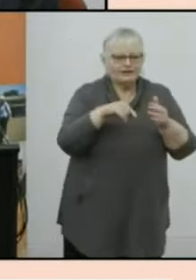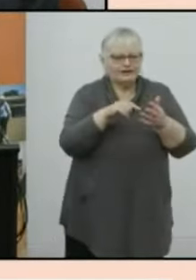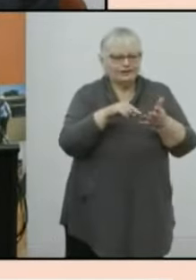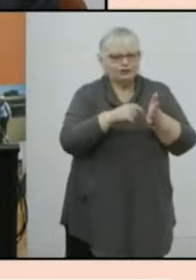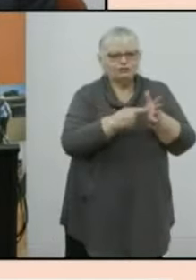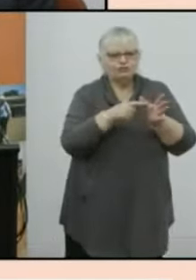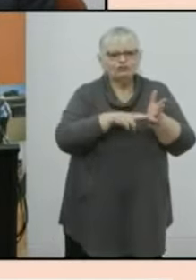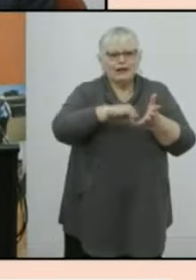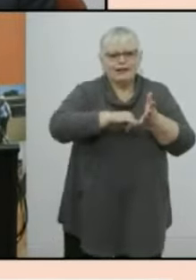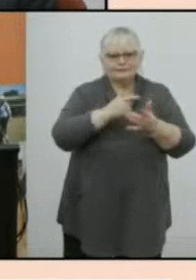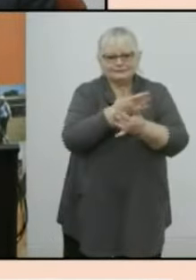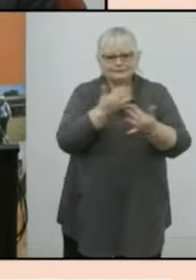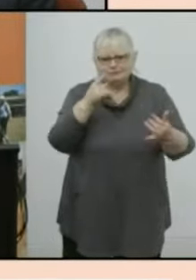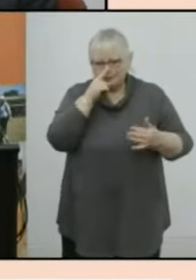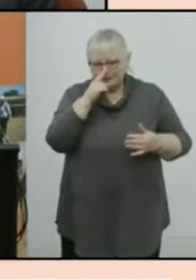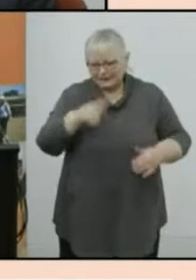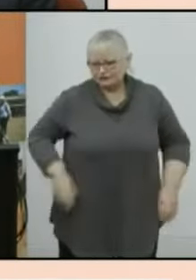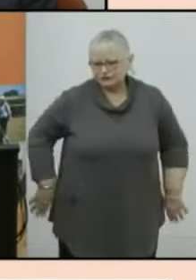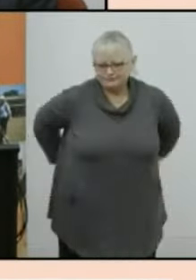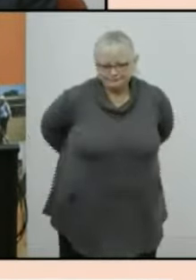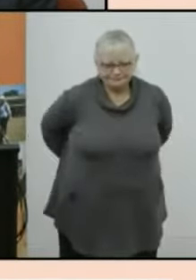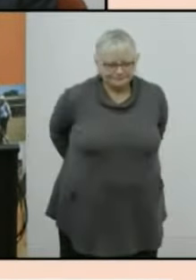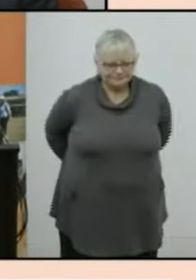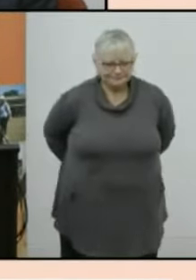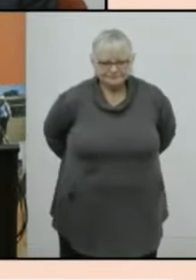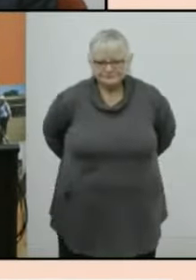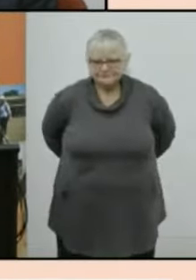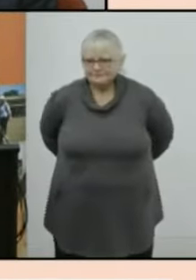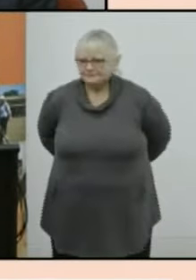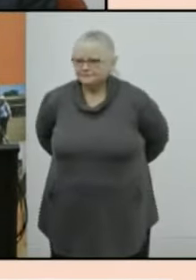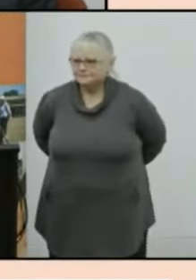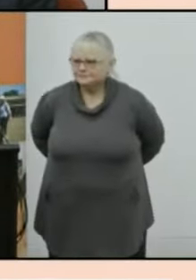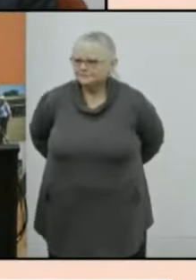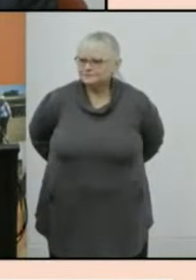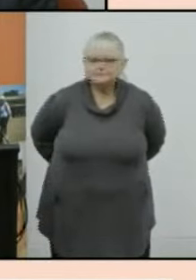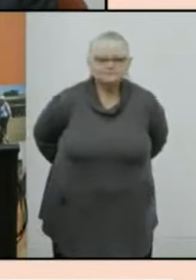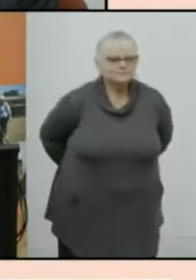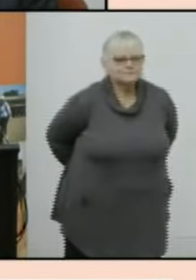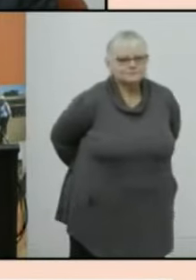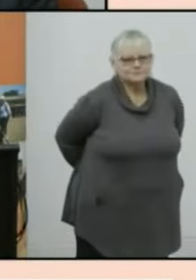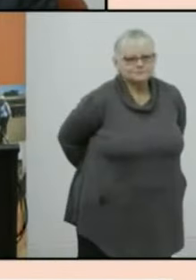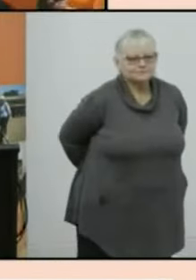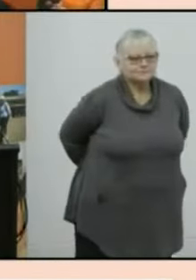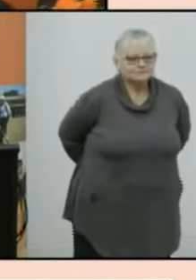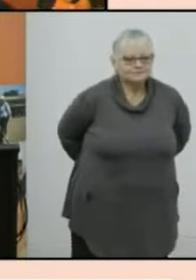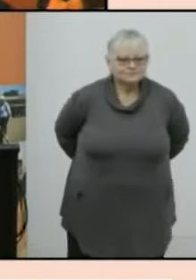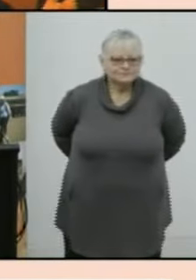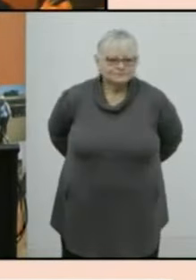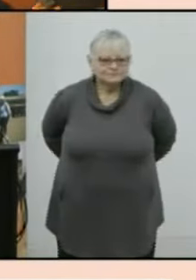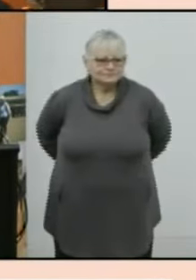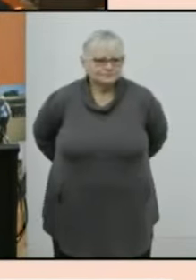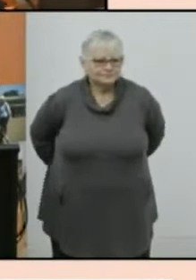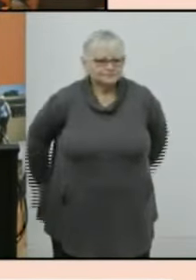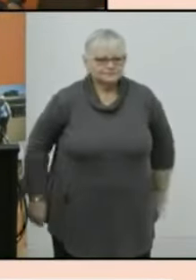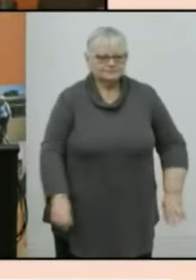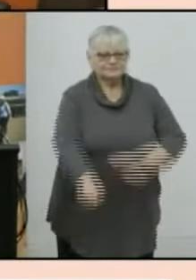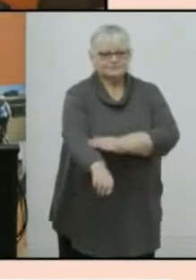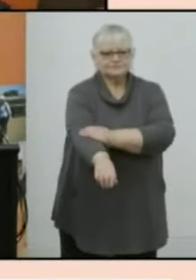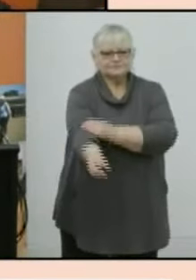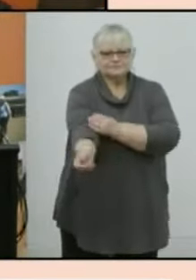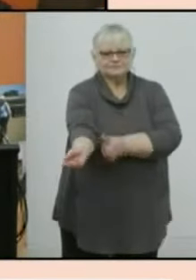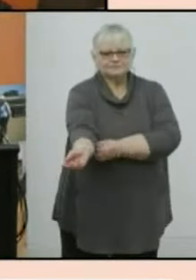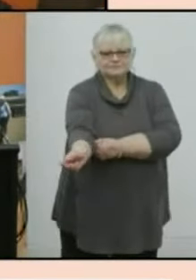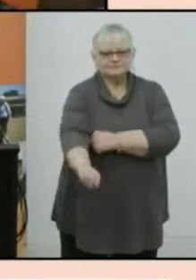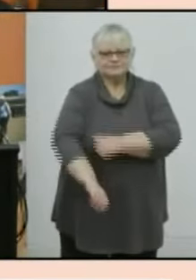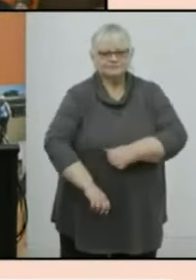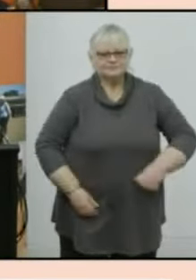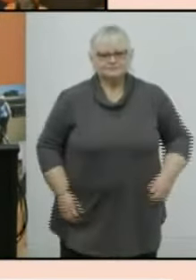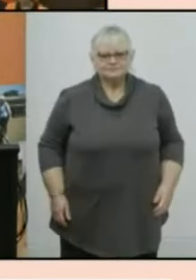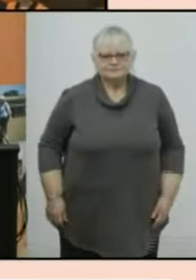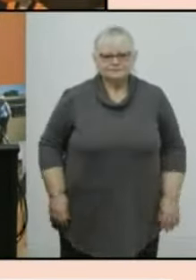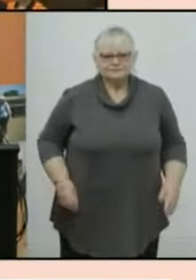uh